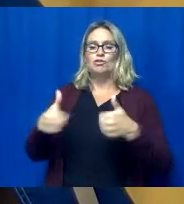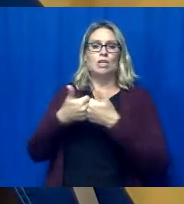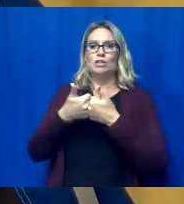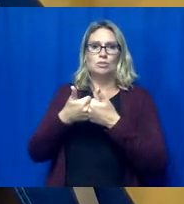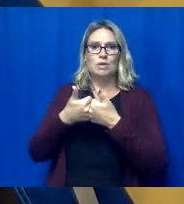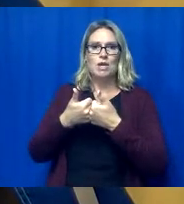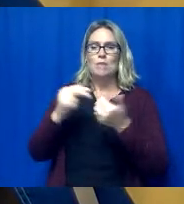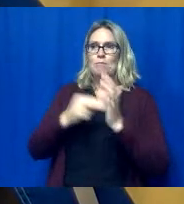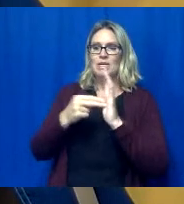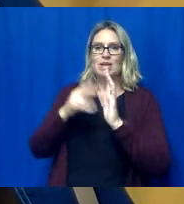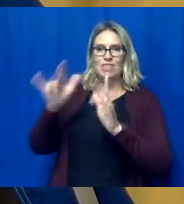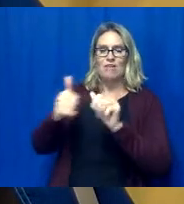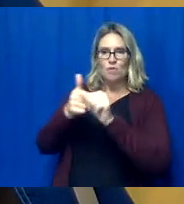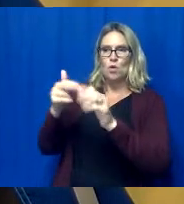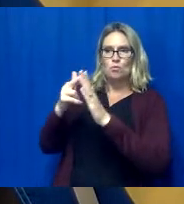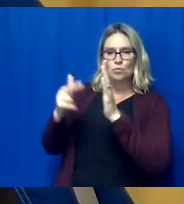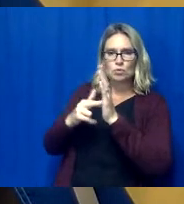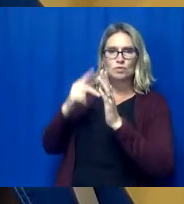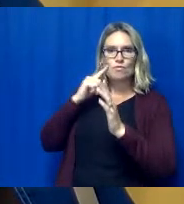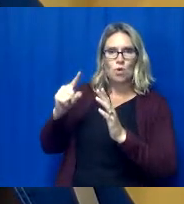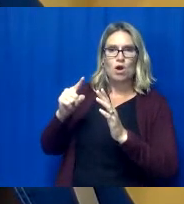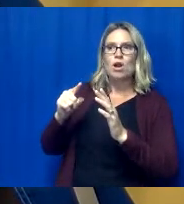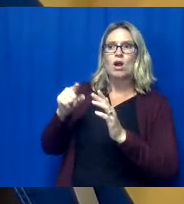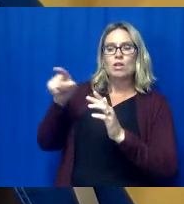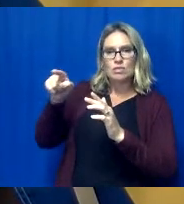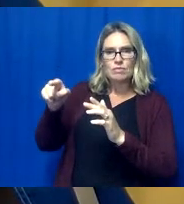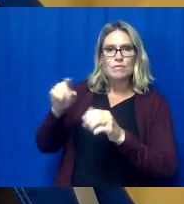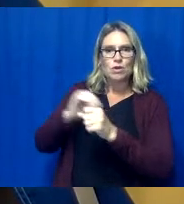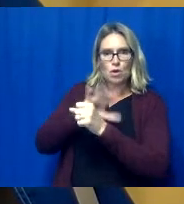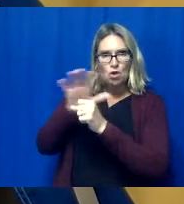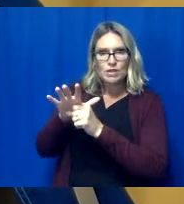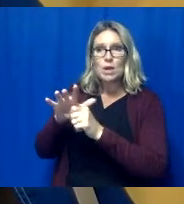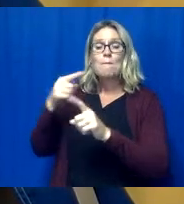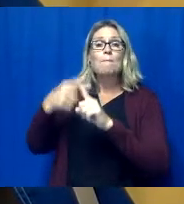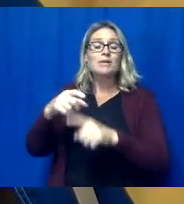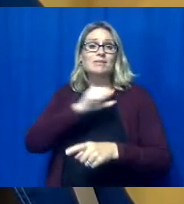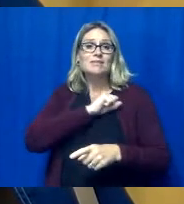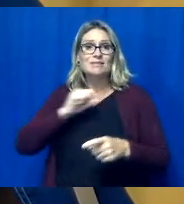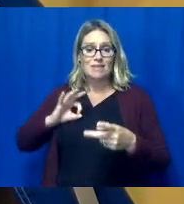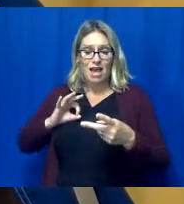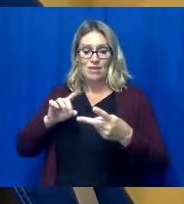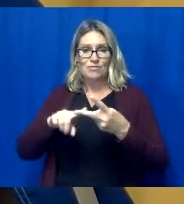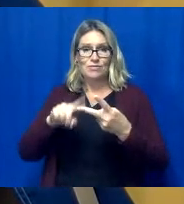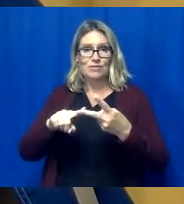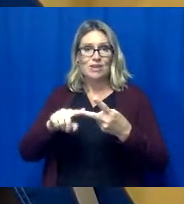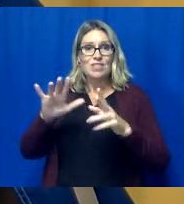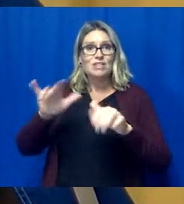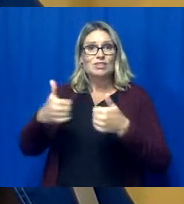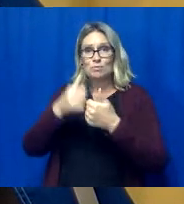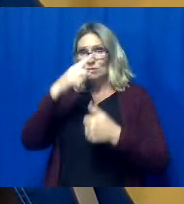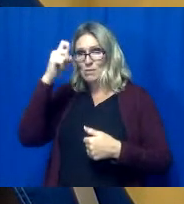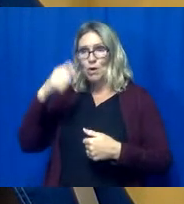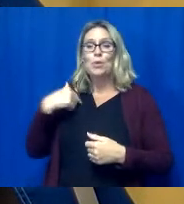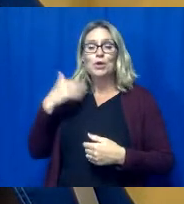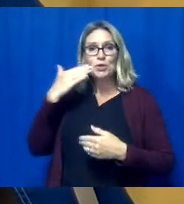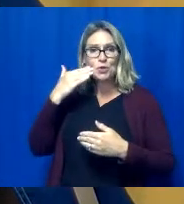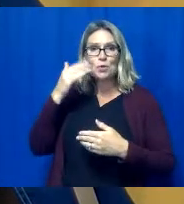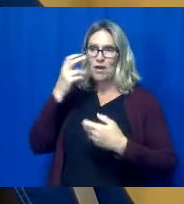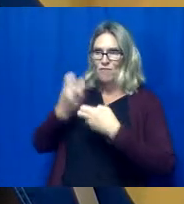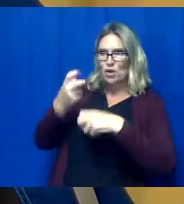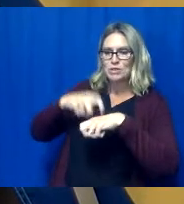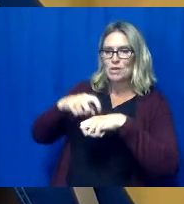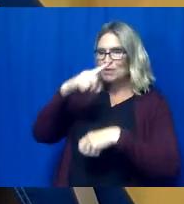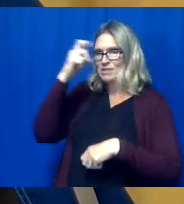protocols, but also staff. It has been a challenge all summer long. We knew it would be a challenge. We knew that we would